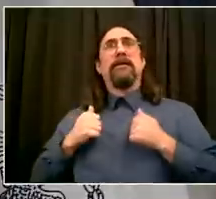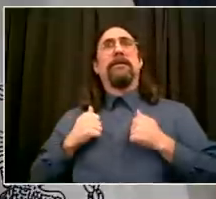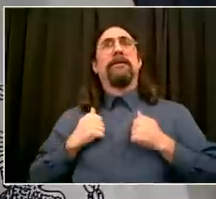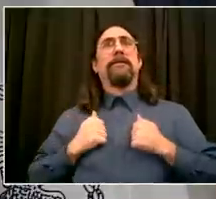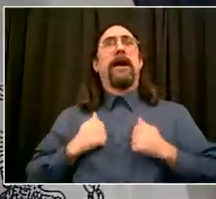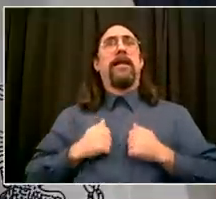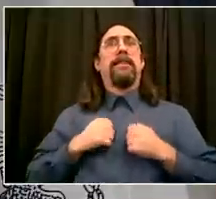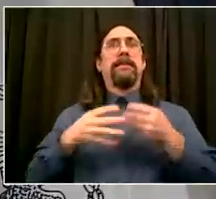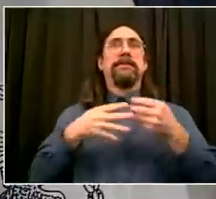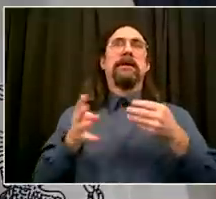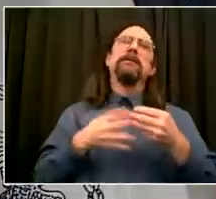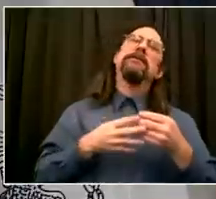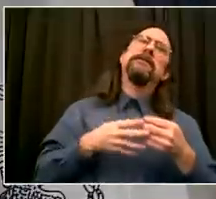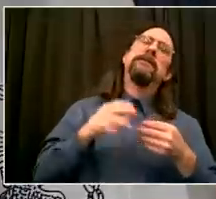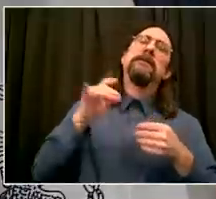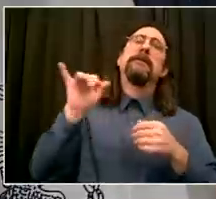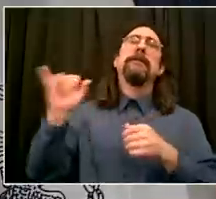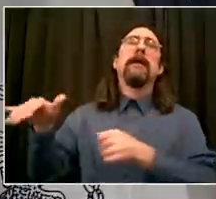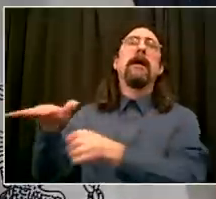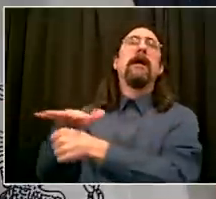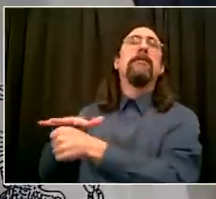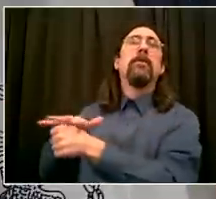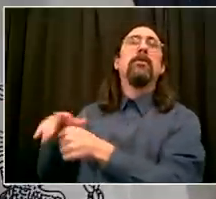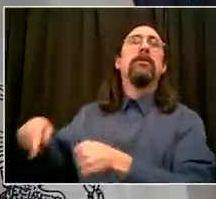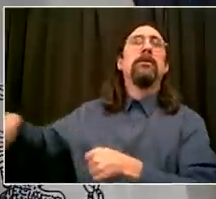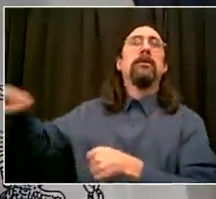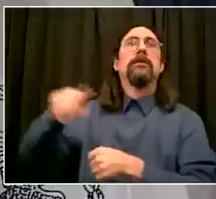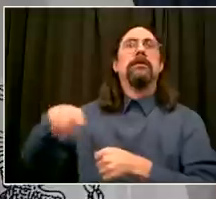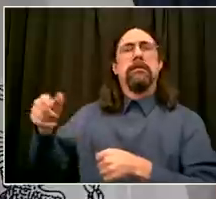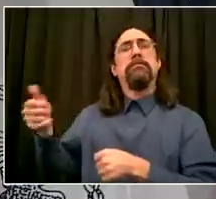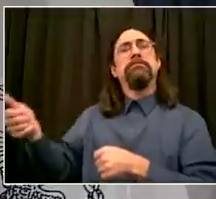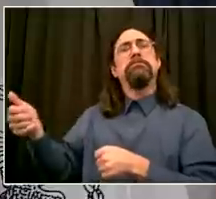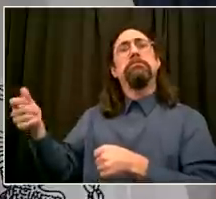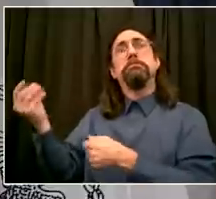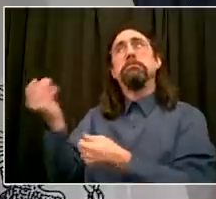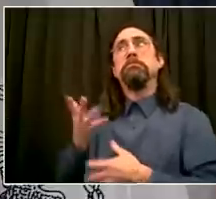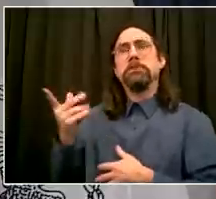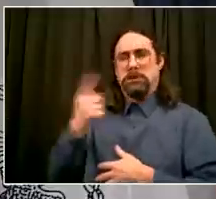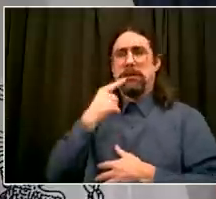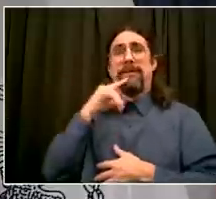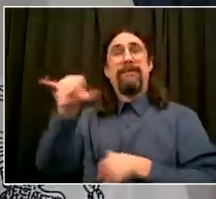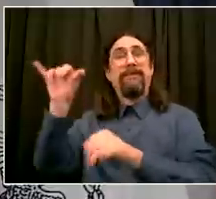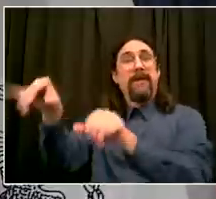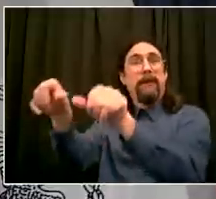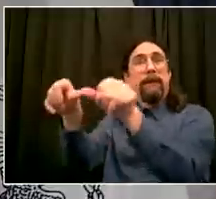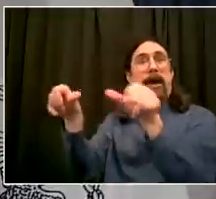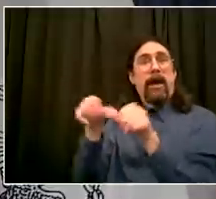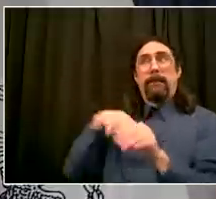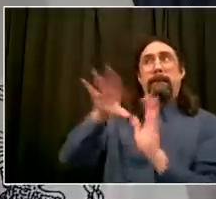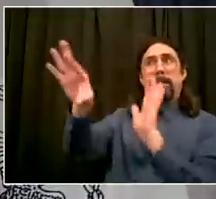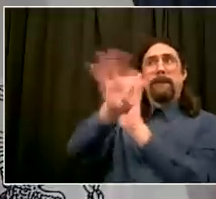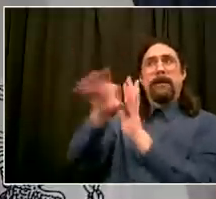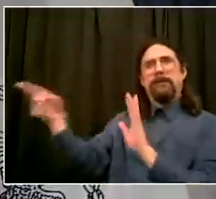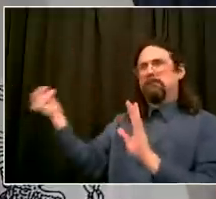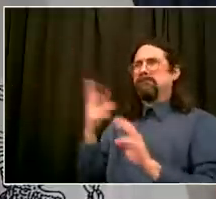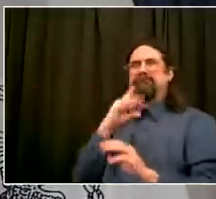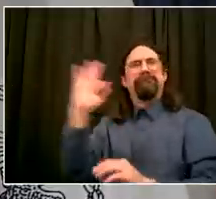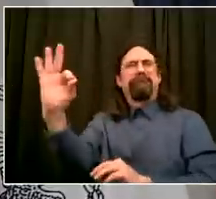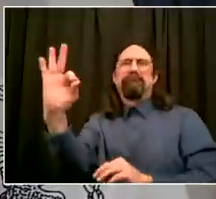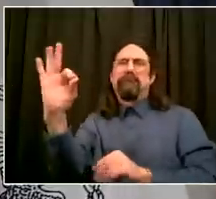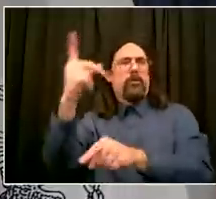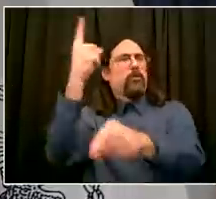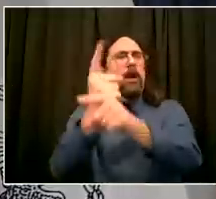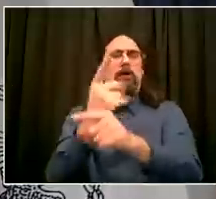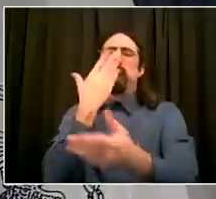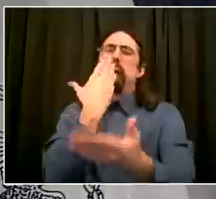If there's any confusion about the site, we should put up really clear, big signage about where the site is. If there's confusion about the other location, we put signage there to